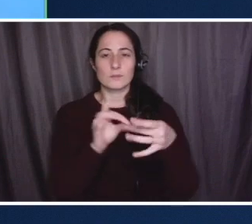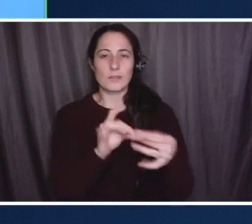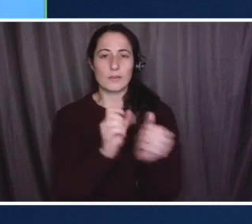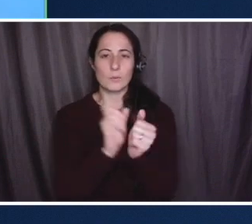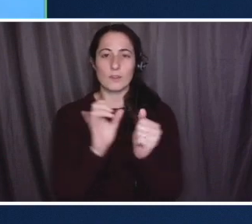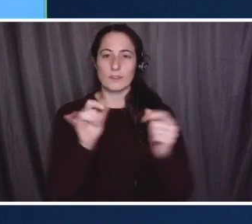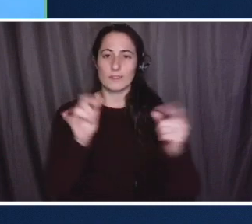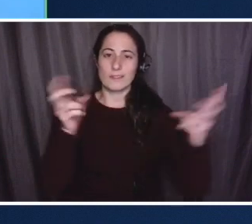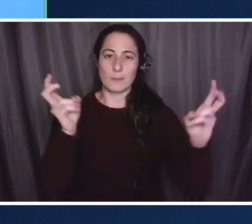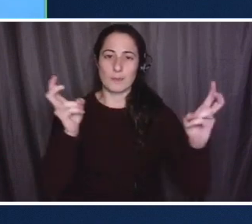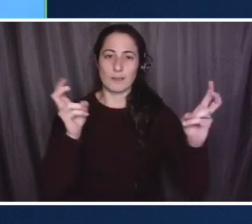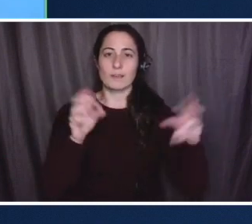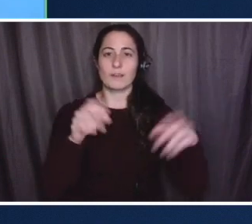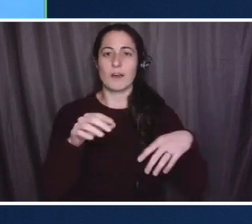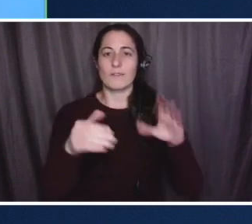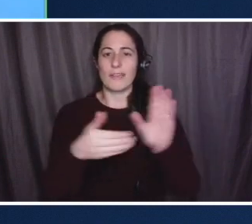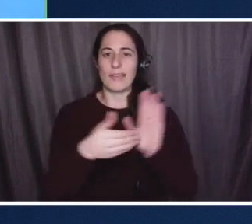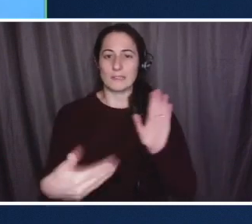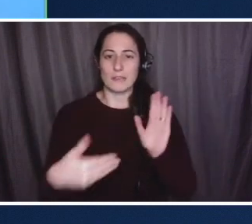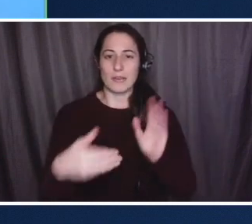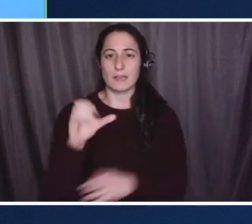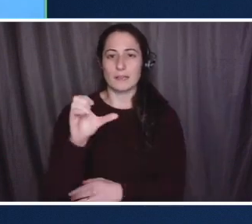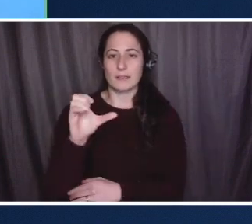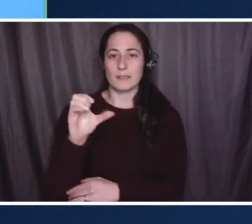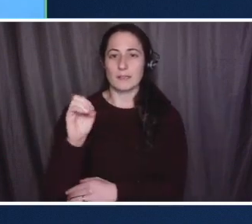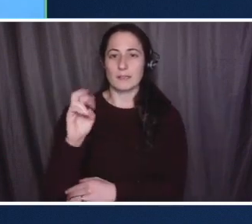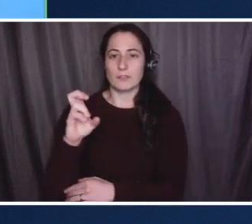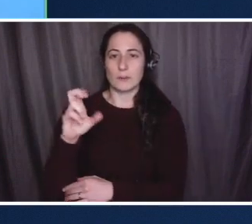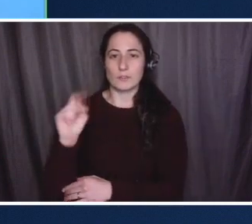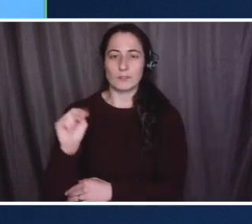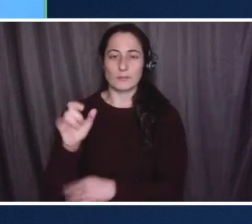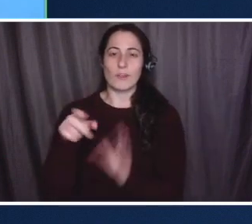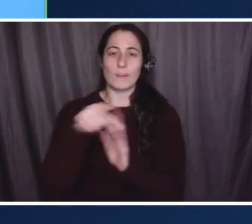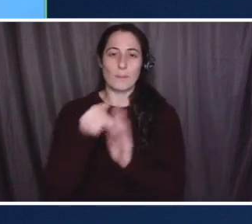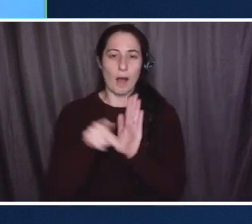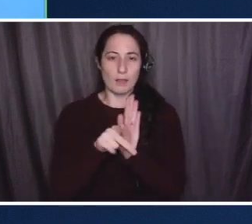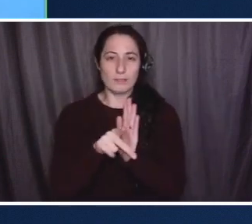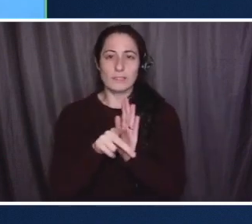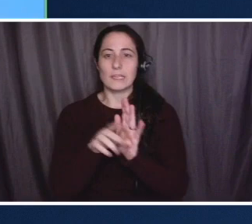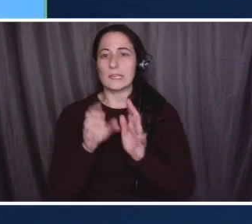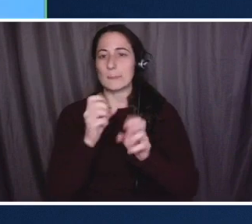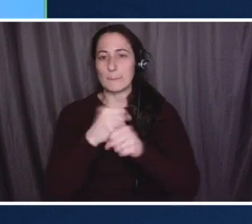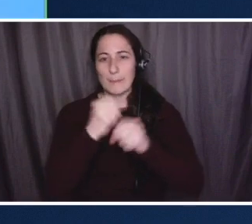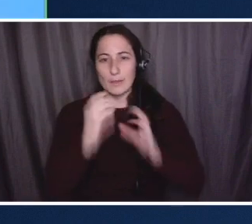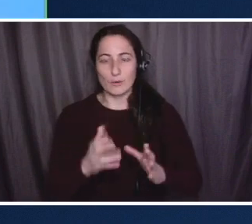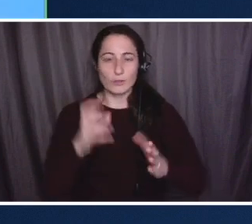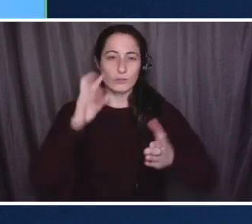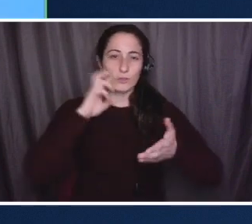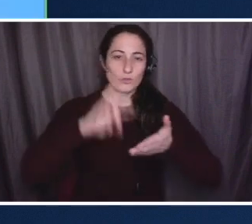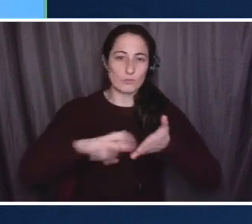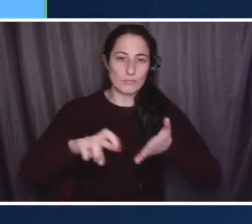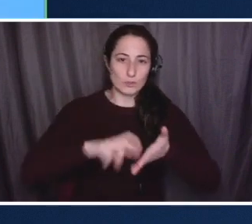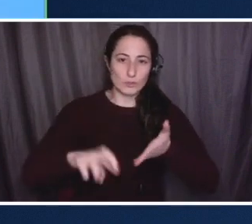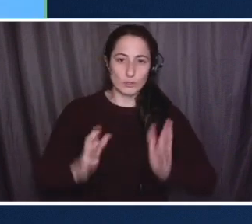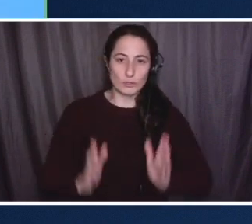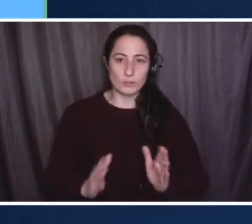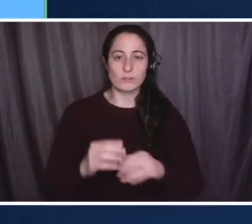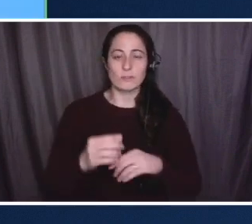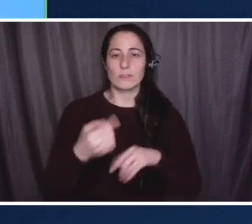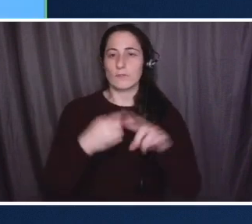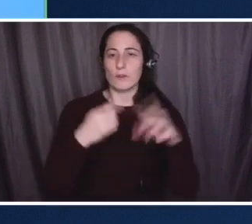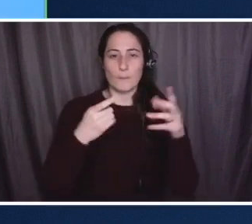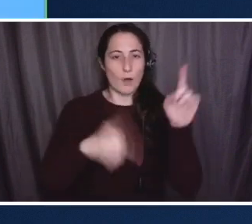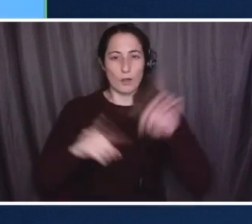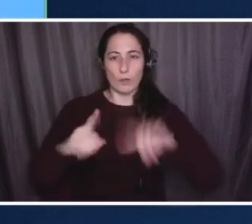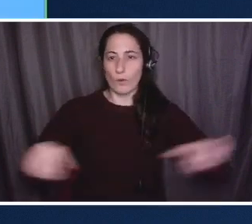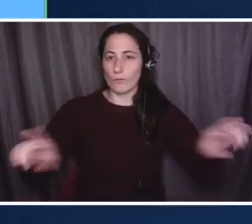anti-corruption. So that will be policymakers, activists, researchers from all walks of life. It's really a community,